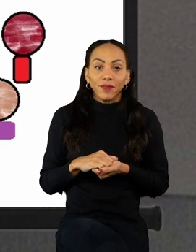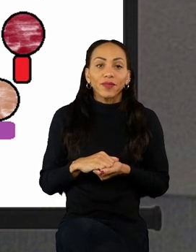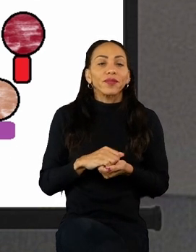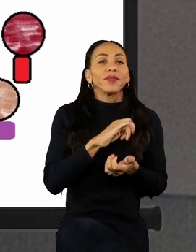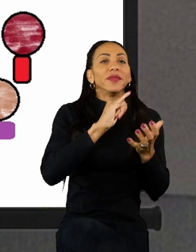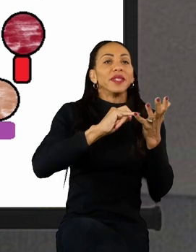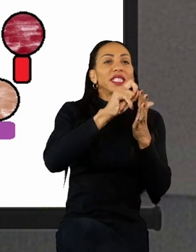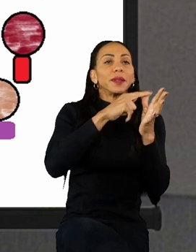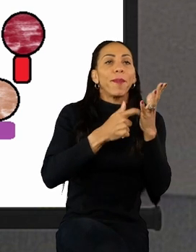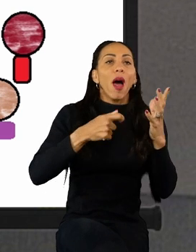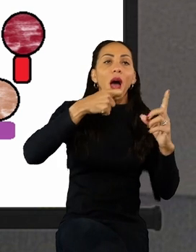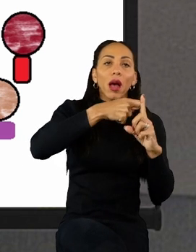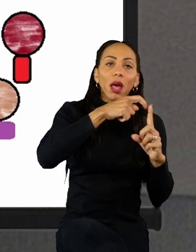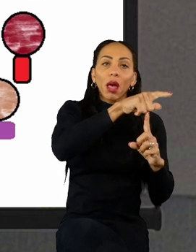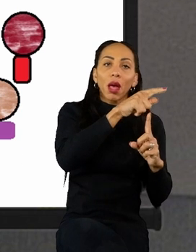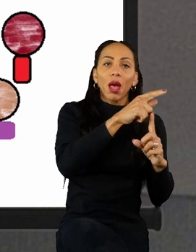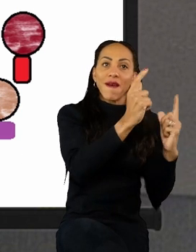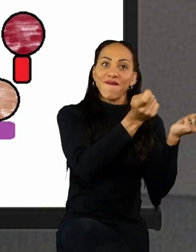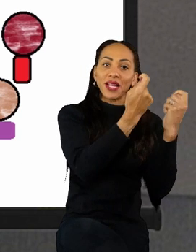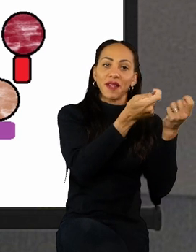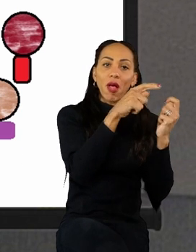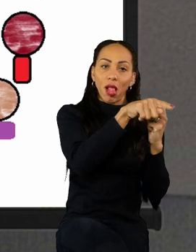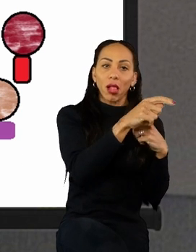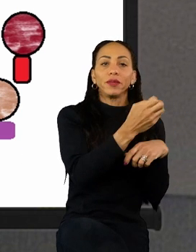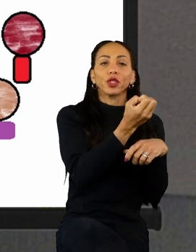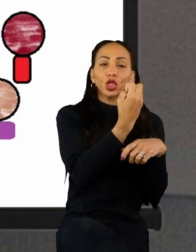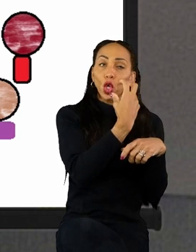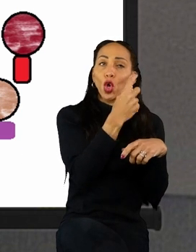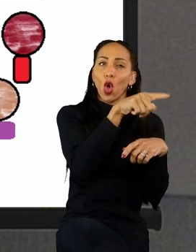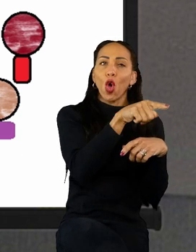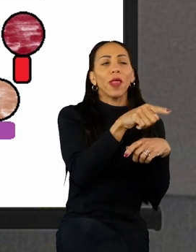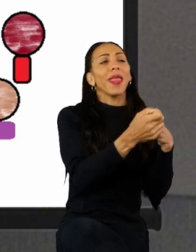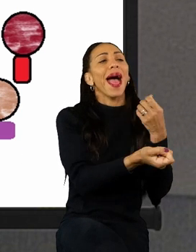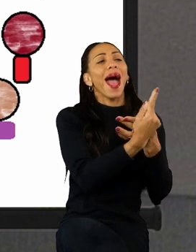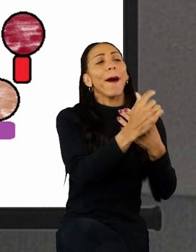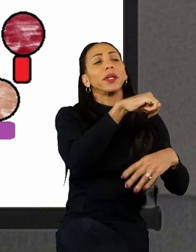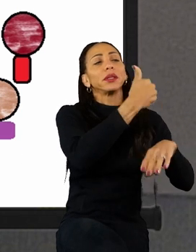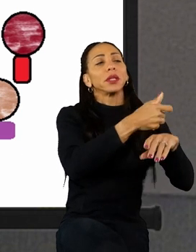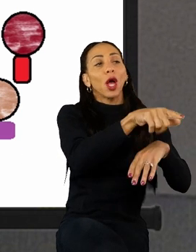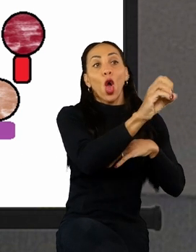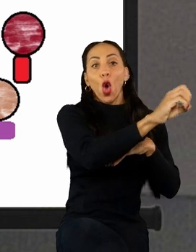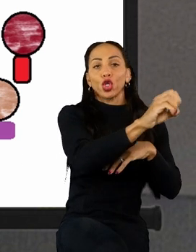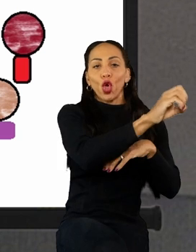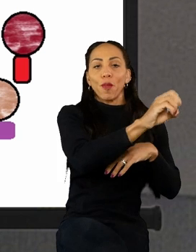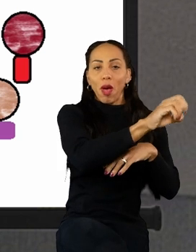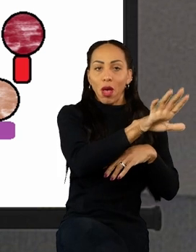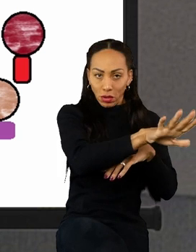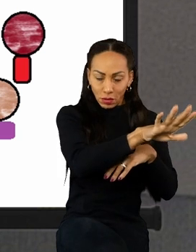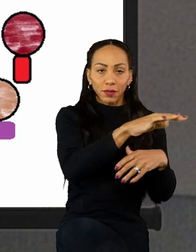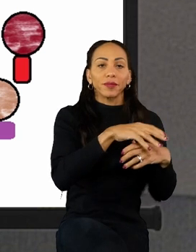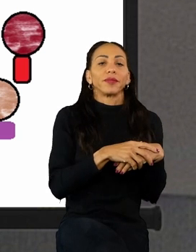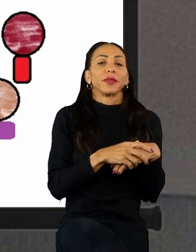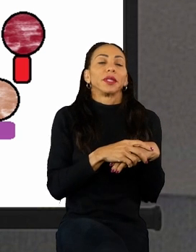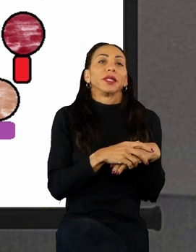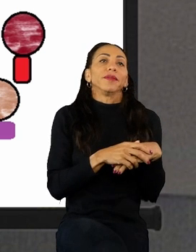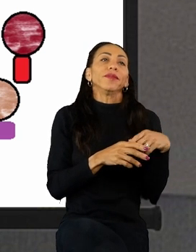experience, so at the Spark Festival in Hong Kong, which is taking place in October, we'll have